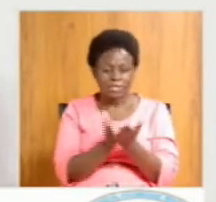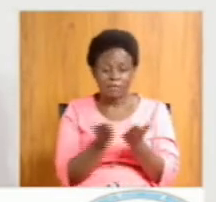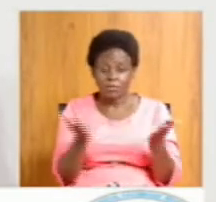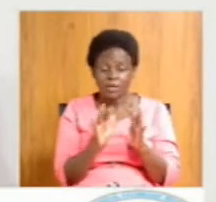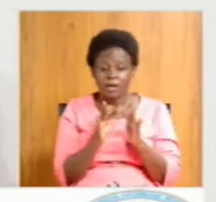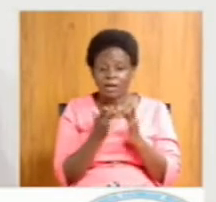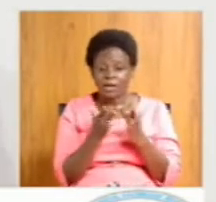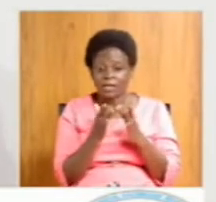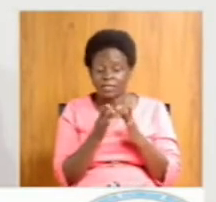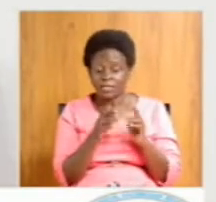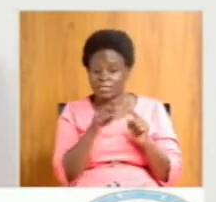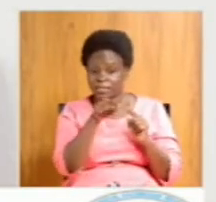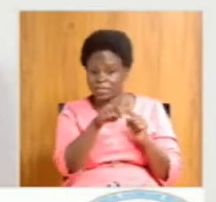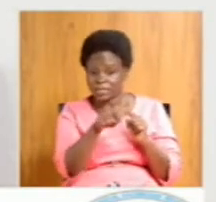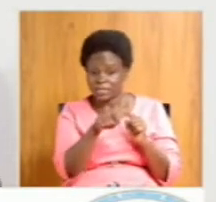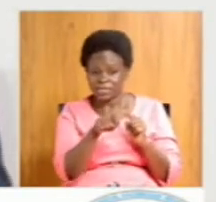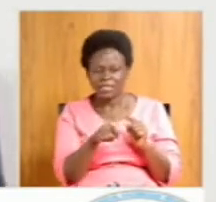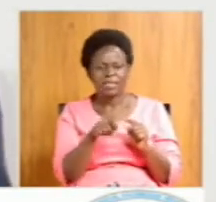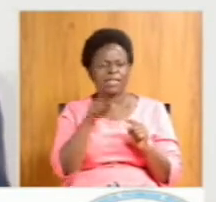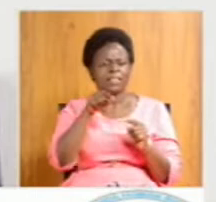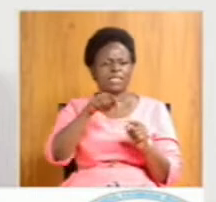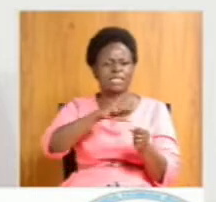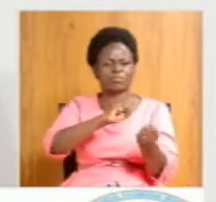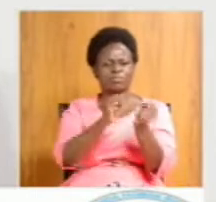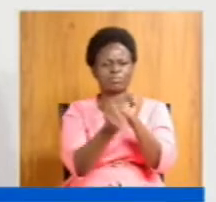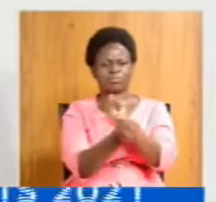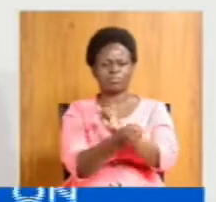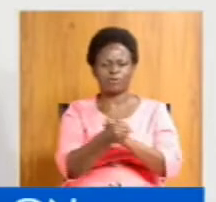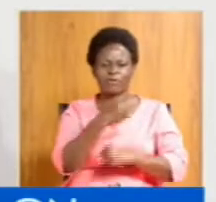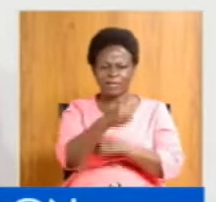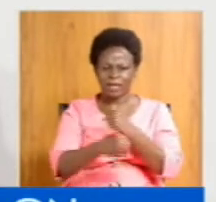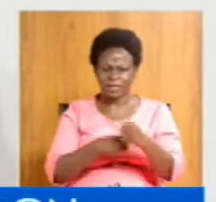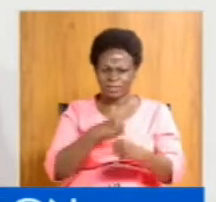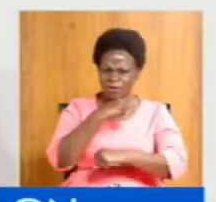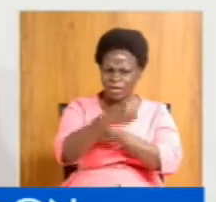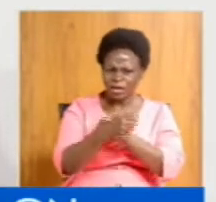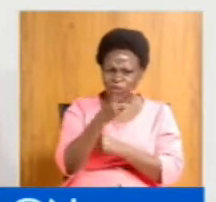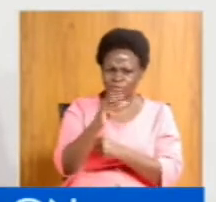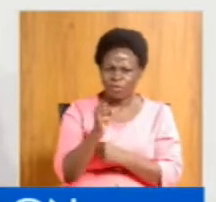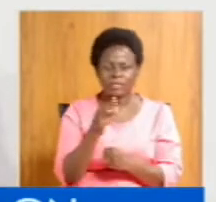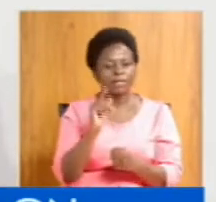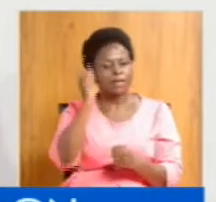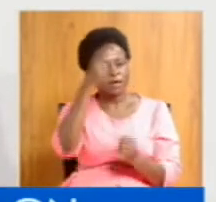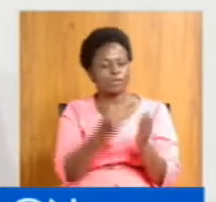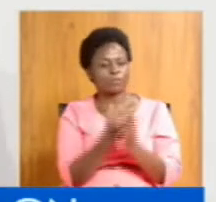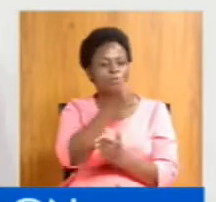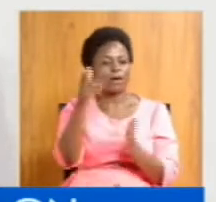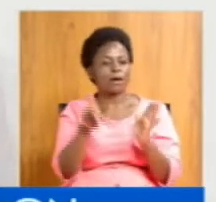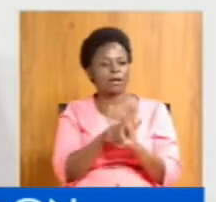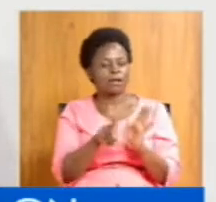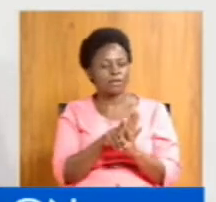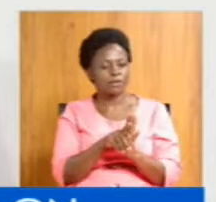Internet falls. And this has evolved over the years. And in 2013, government came up with another law